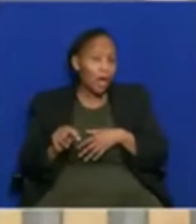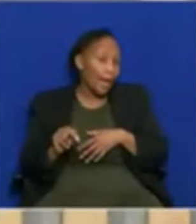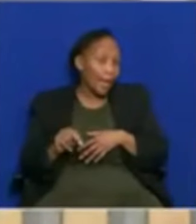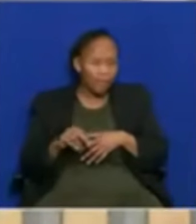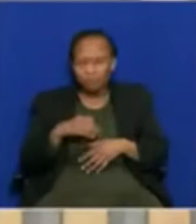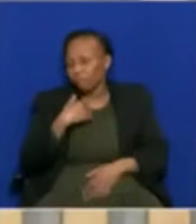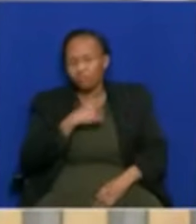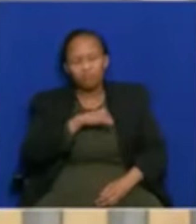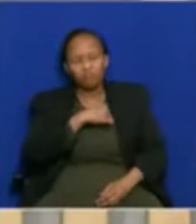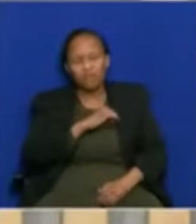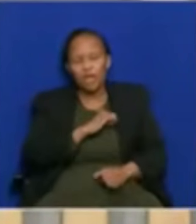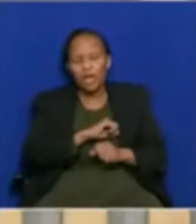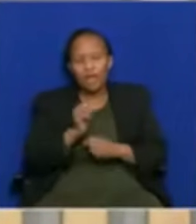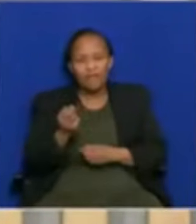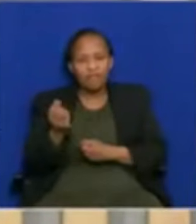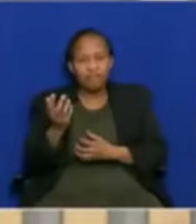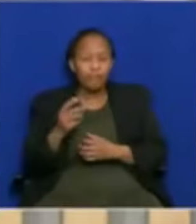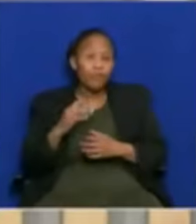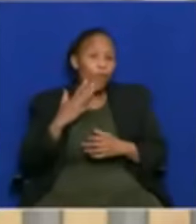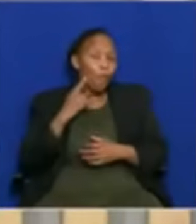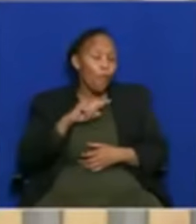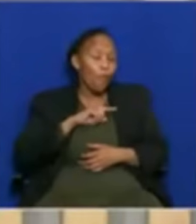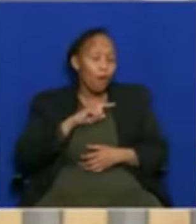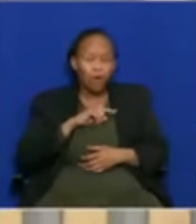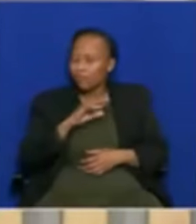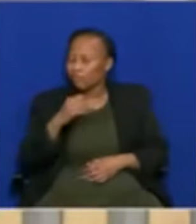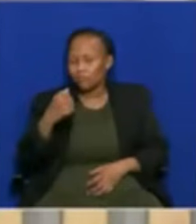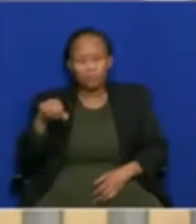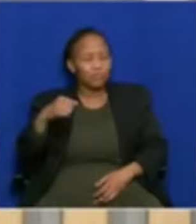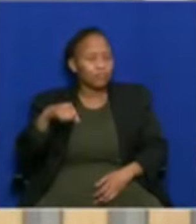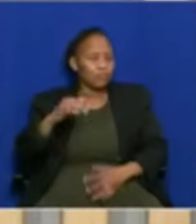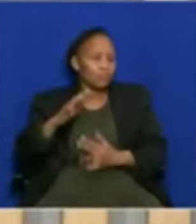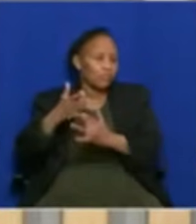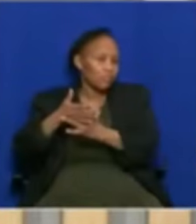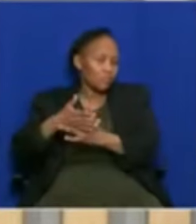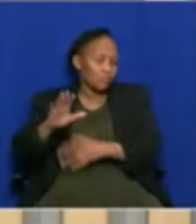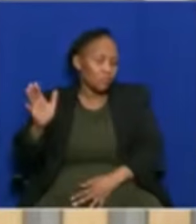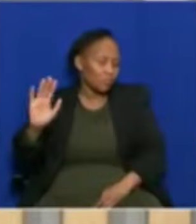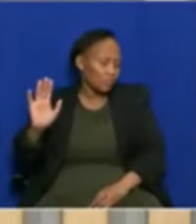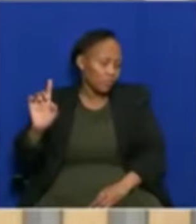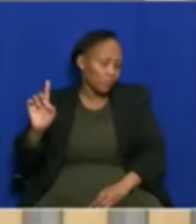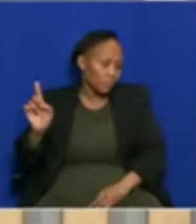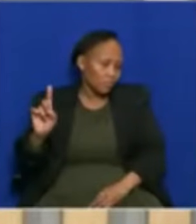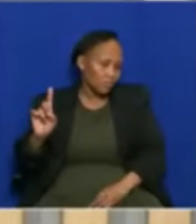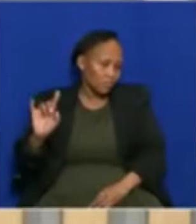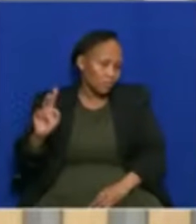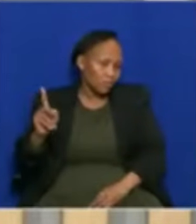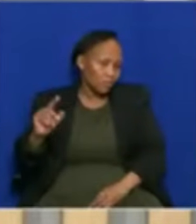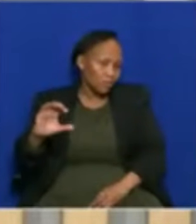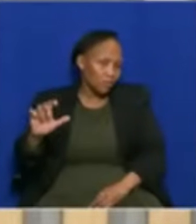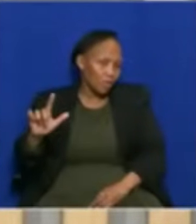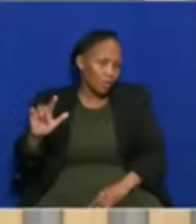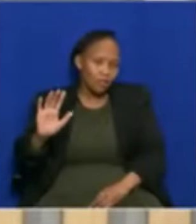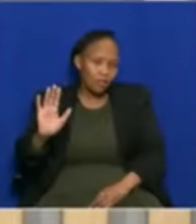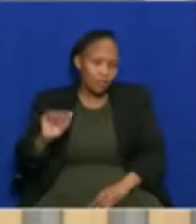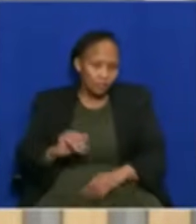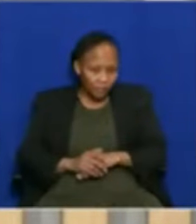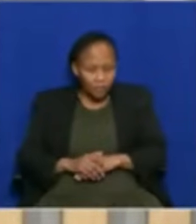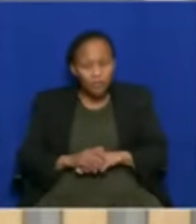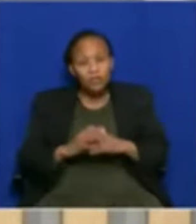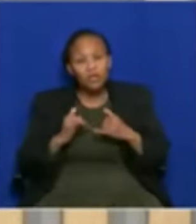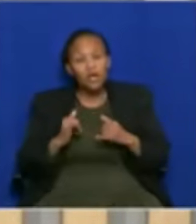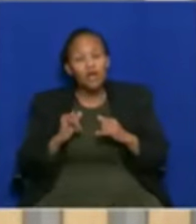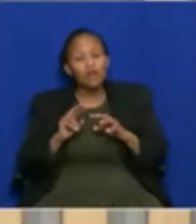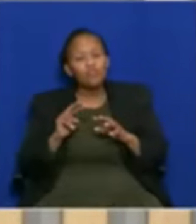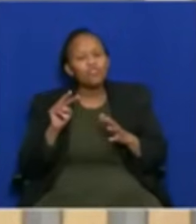during the course of the interview. No, Colonel. No, come on. Colonel, for him to view the file, you must give it to him.